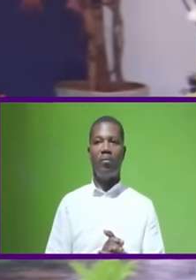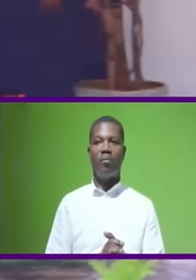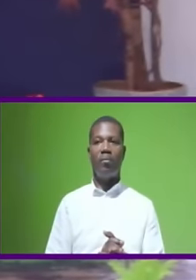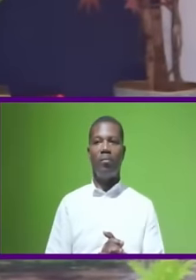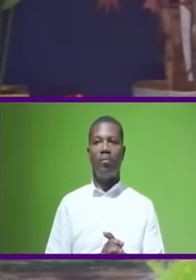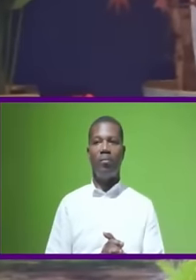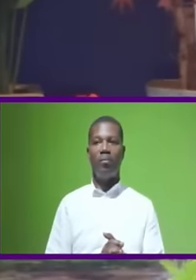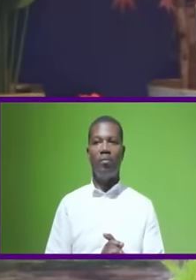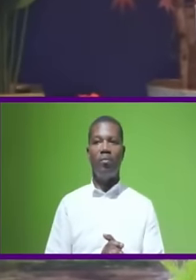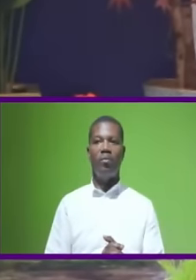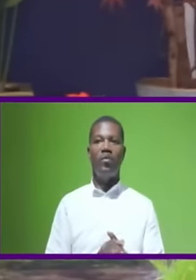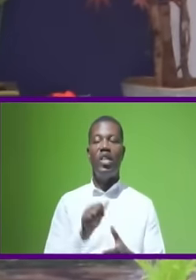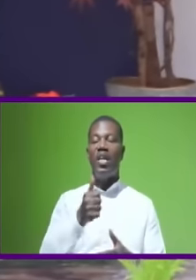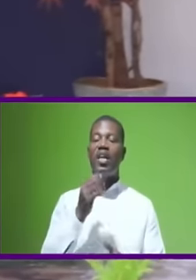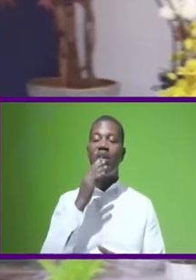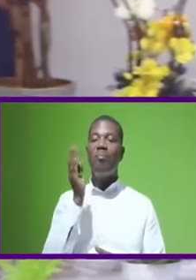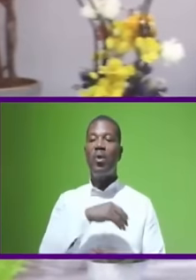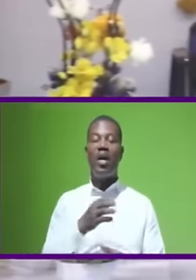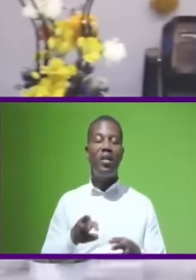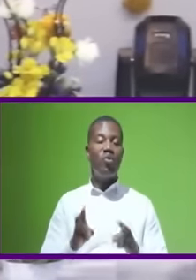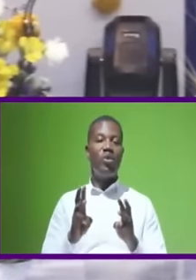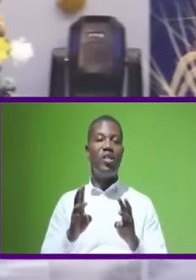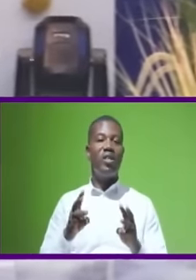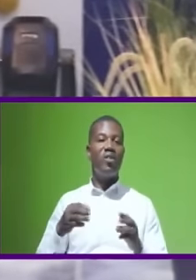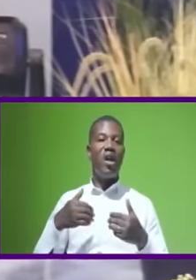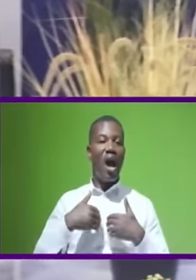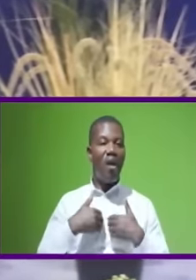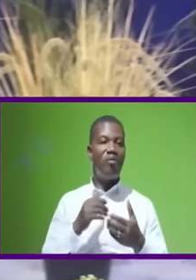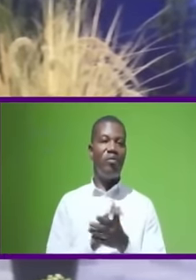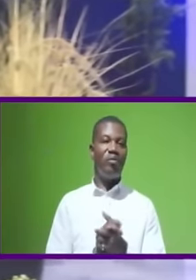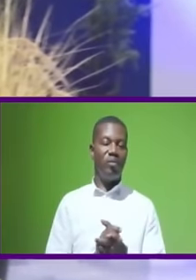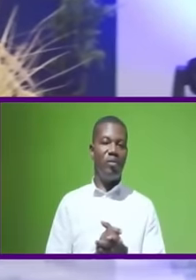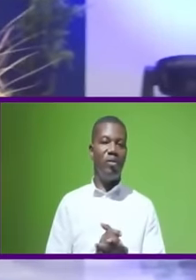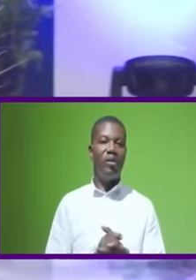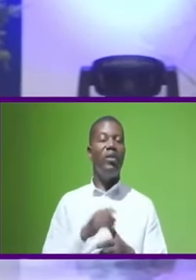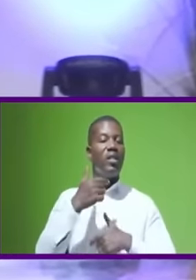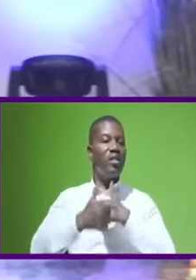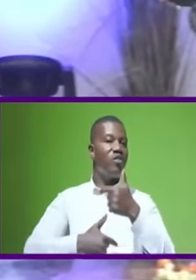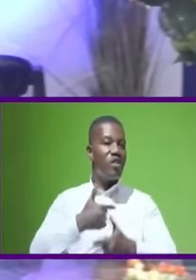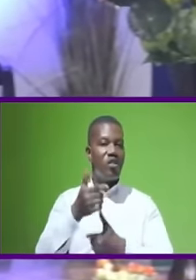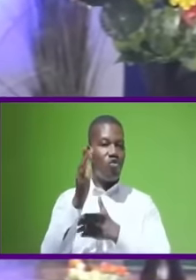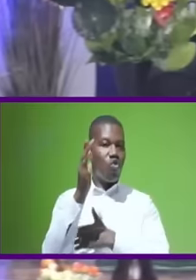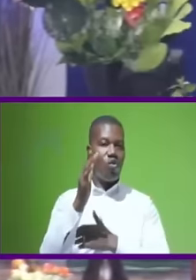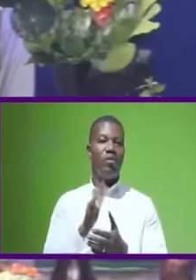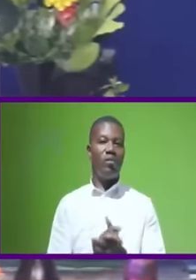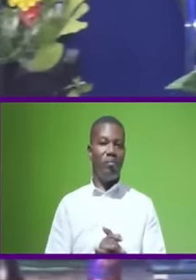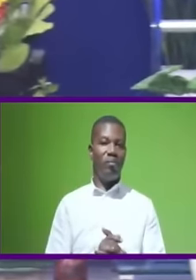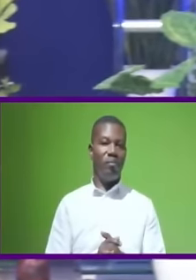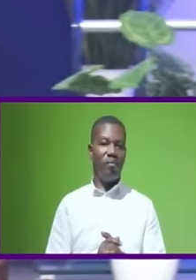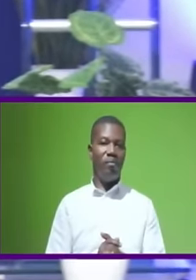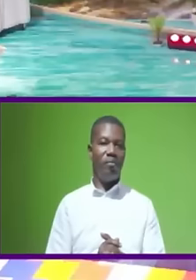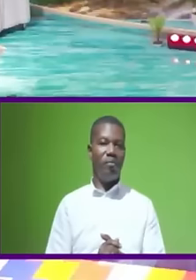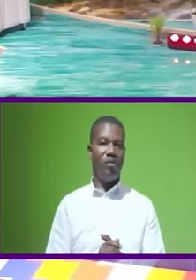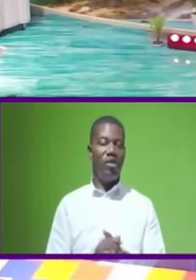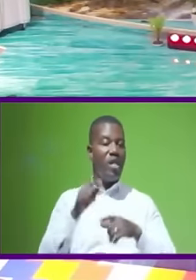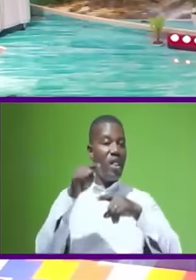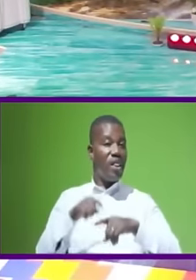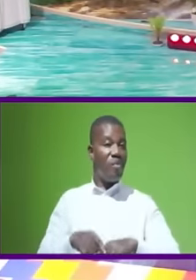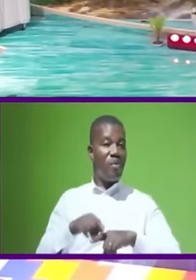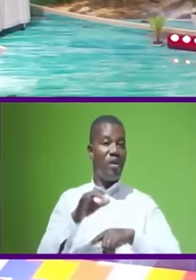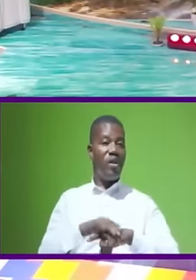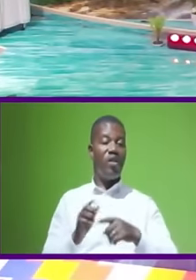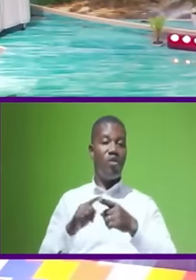a stepping stone for all the evil mentality and the evil ways with